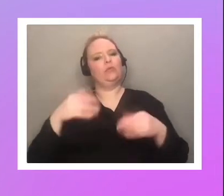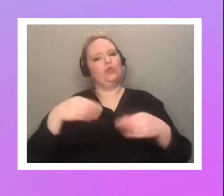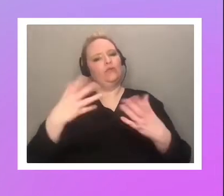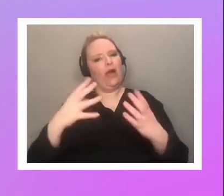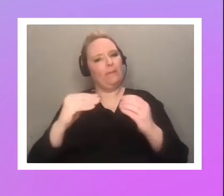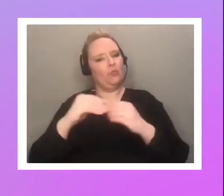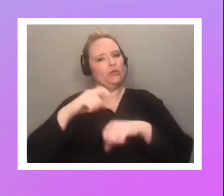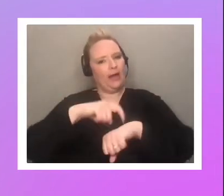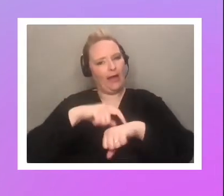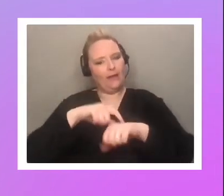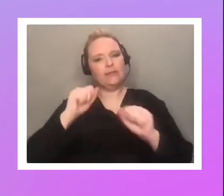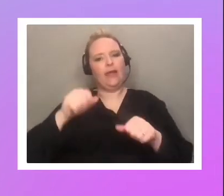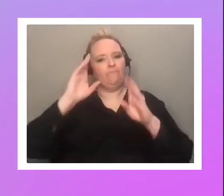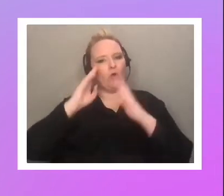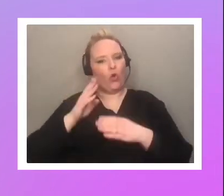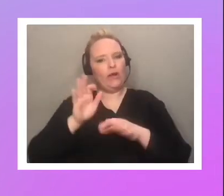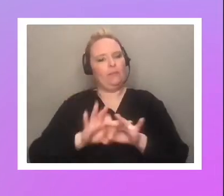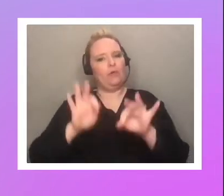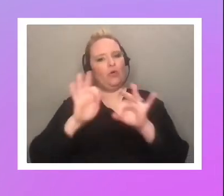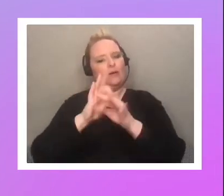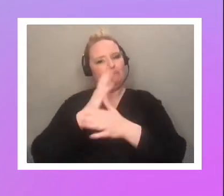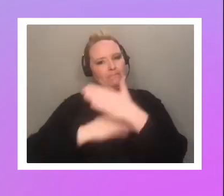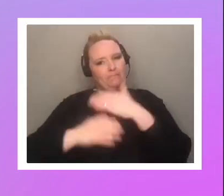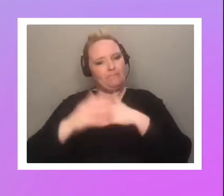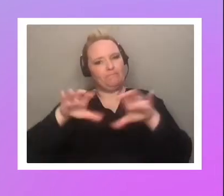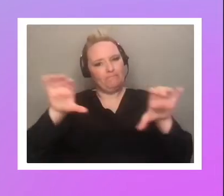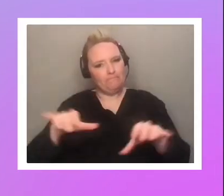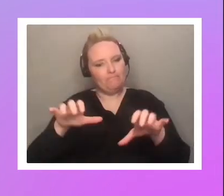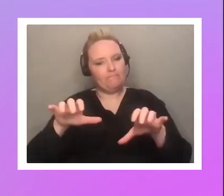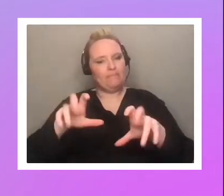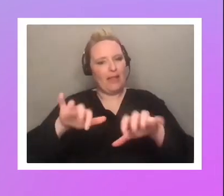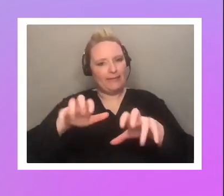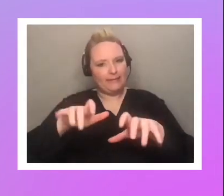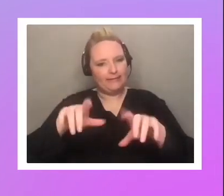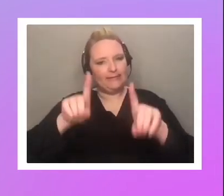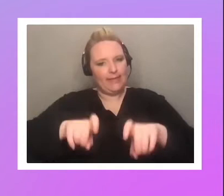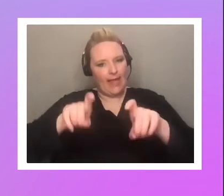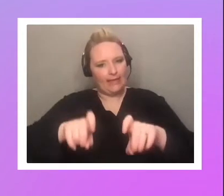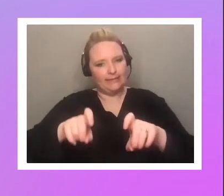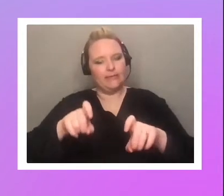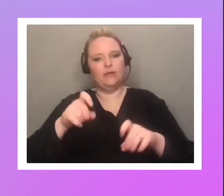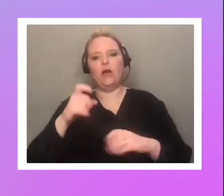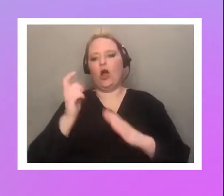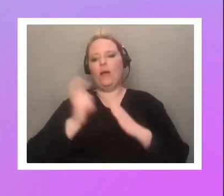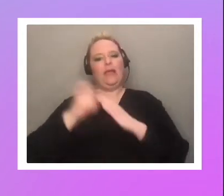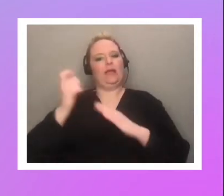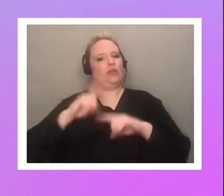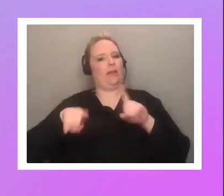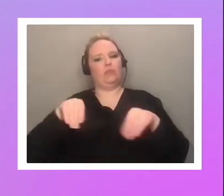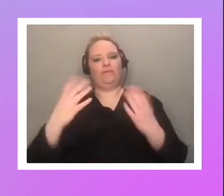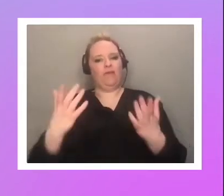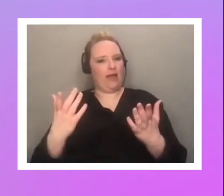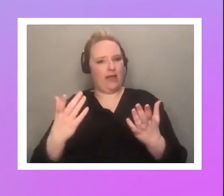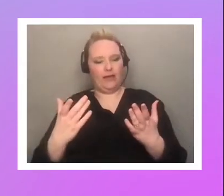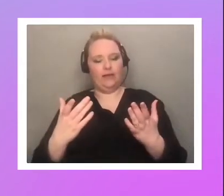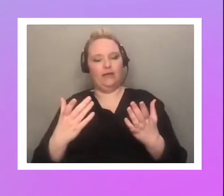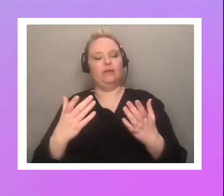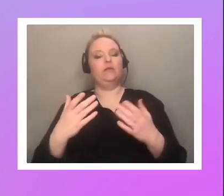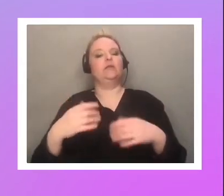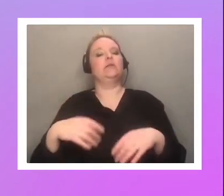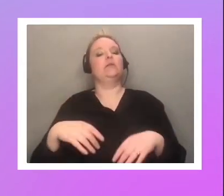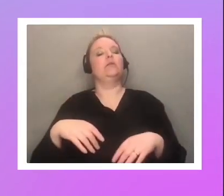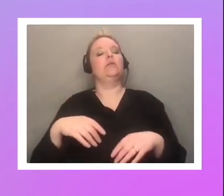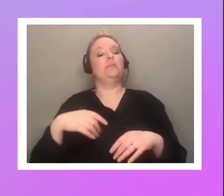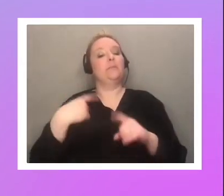focus on important manual testing for issues that can't be found with automation. Also, to keep that the people